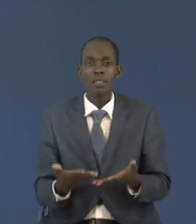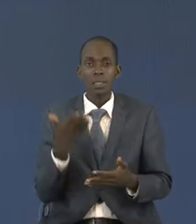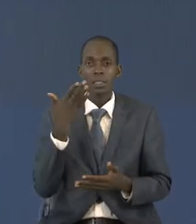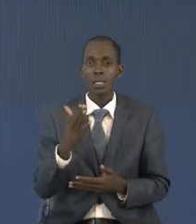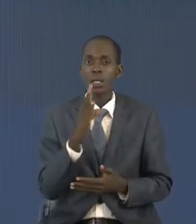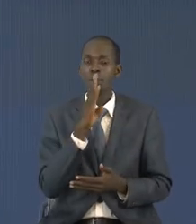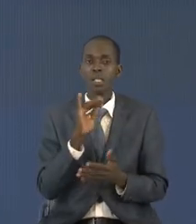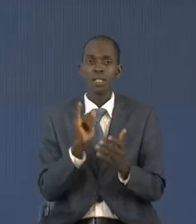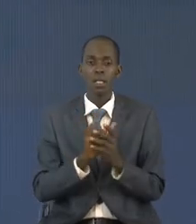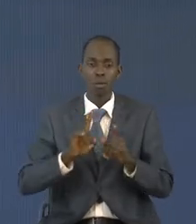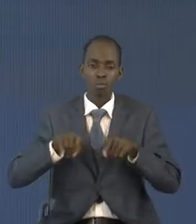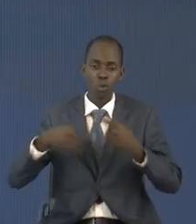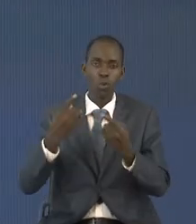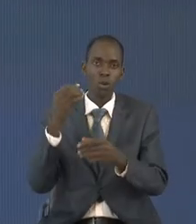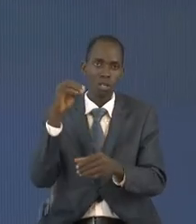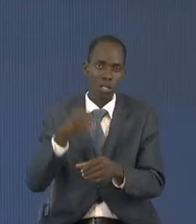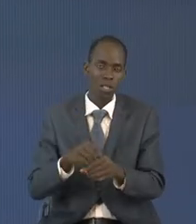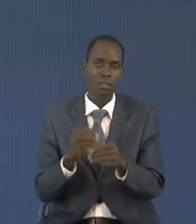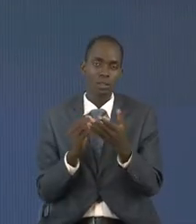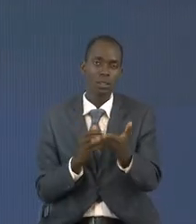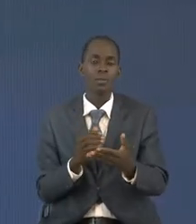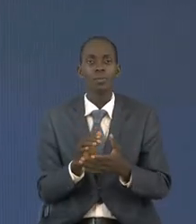go in thereat.